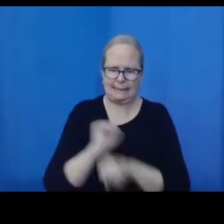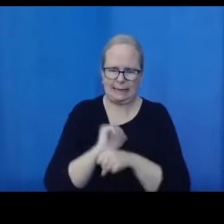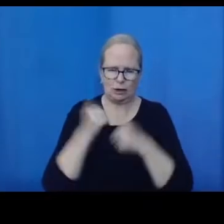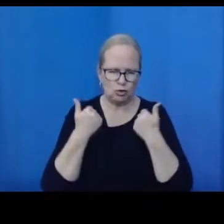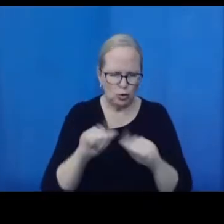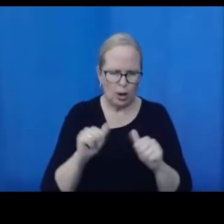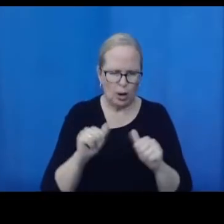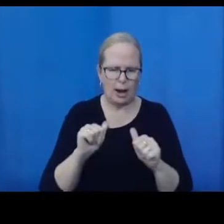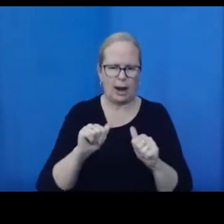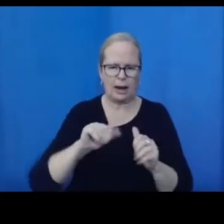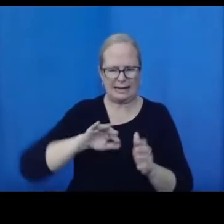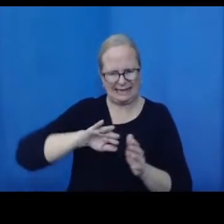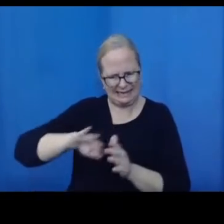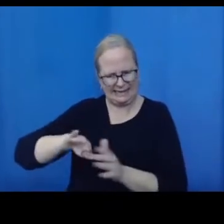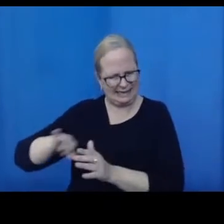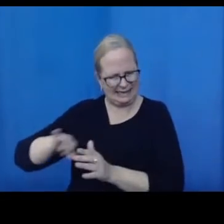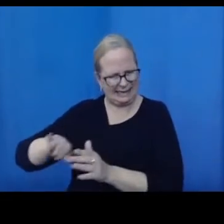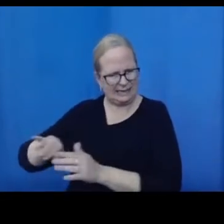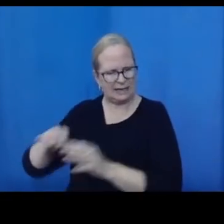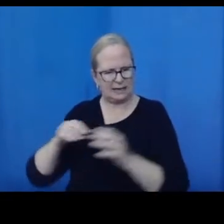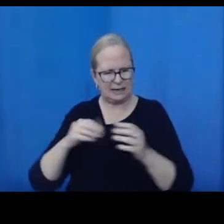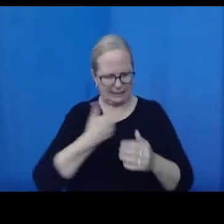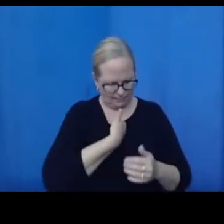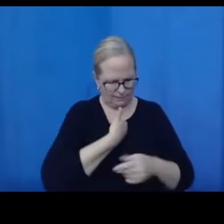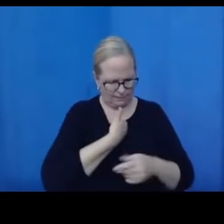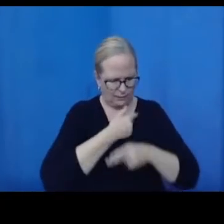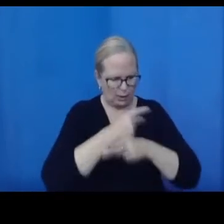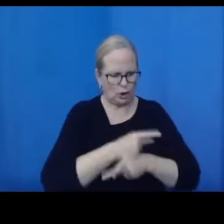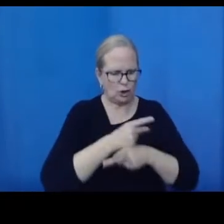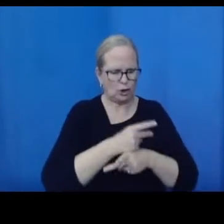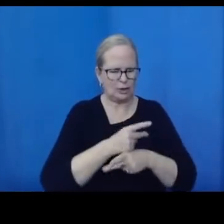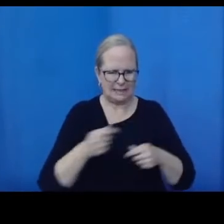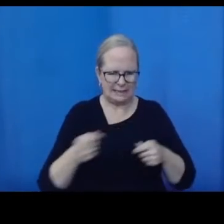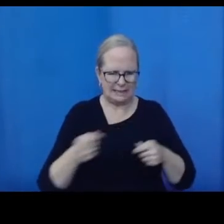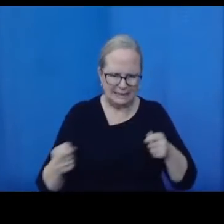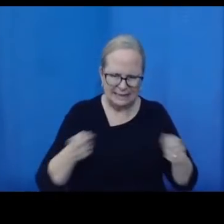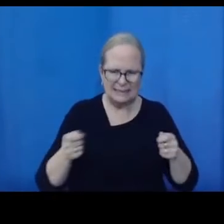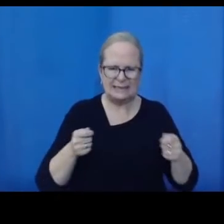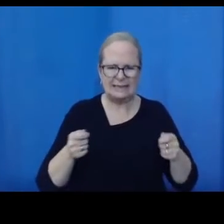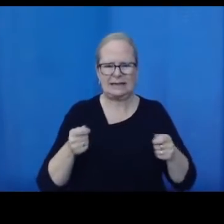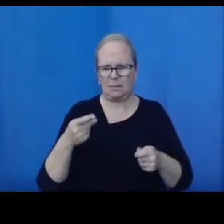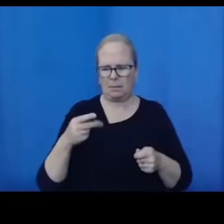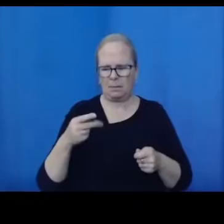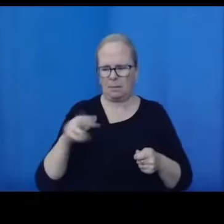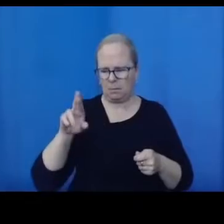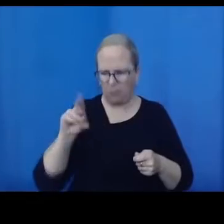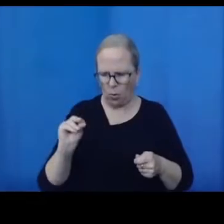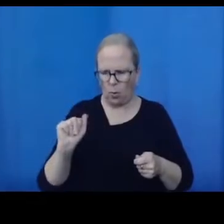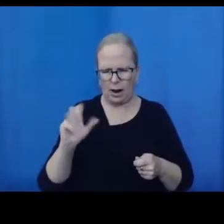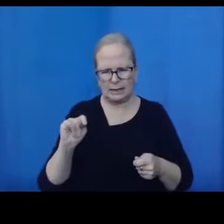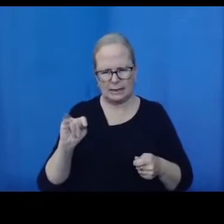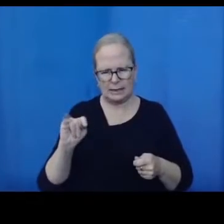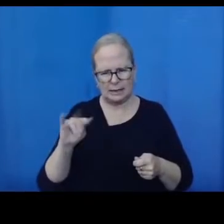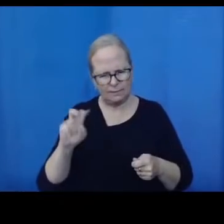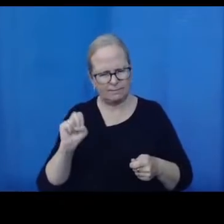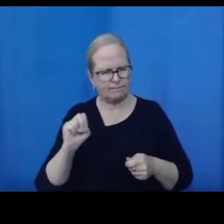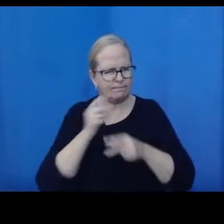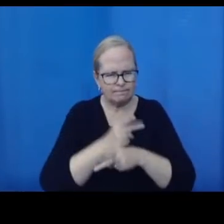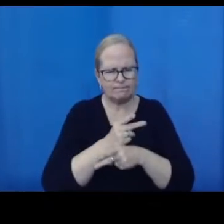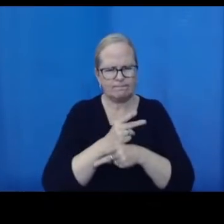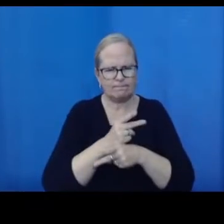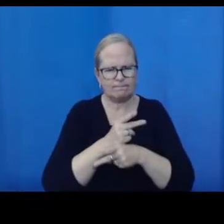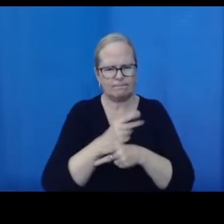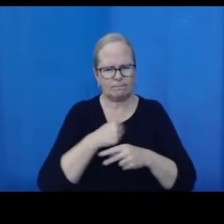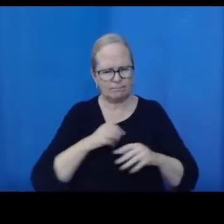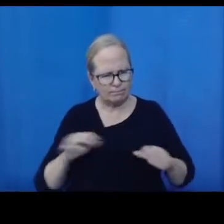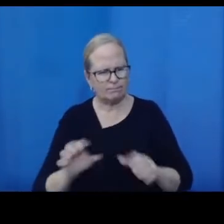care in place. Trying to start my day with a couple little things that are just for me. so that I can get ahead of whatever